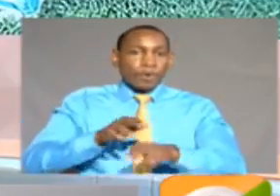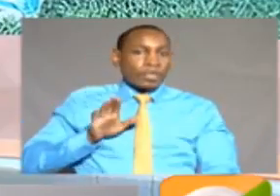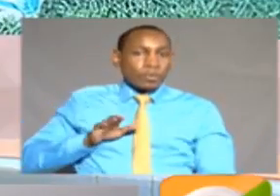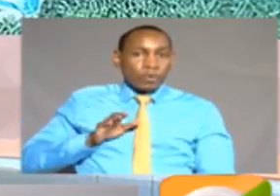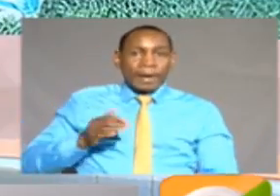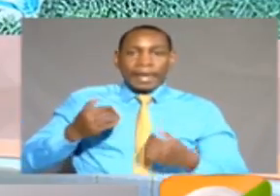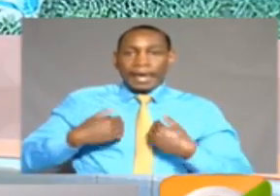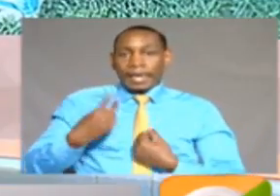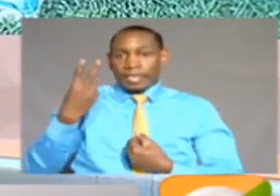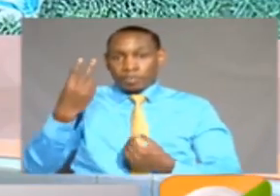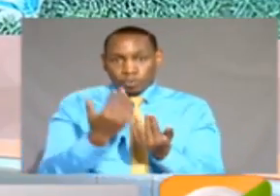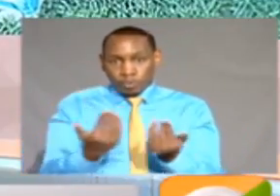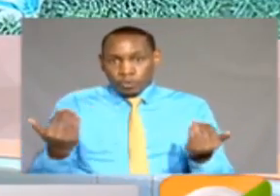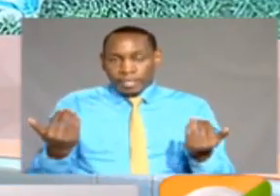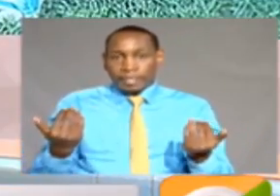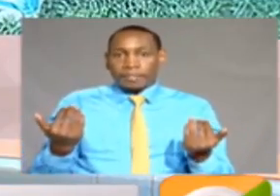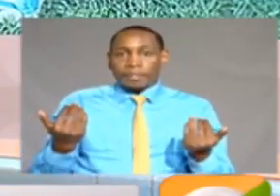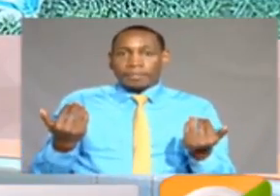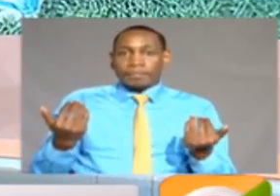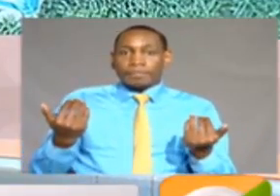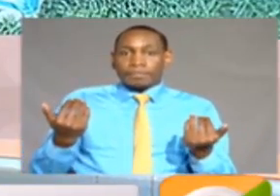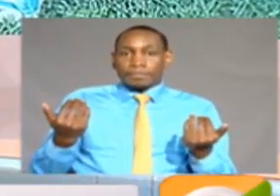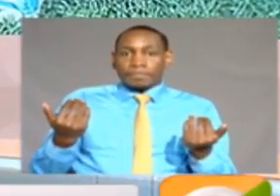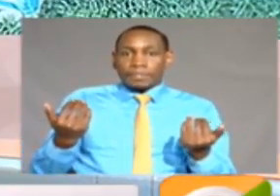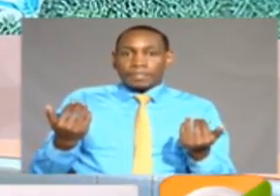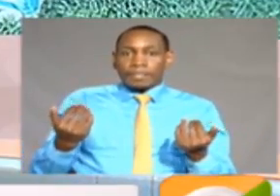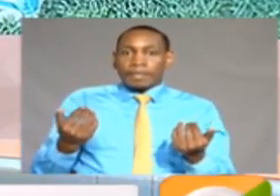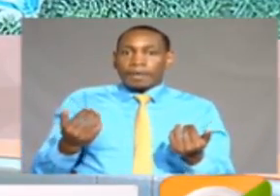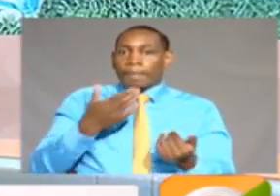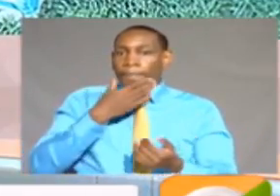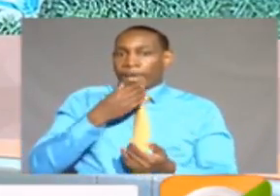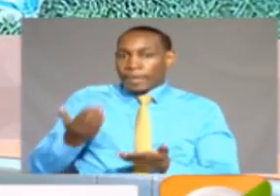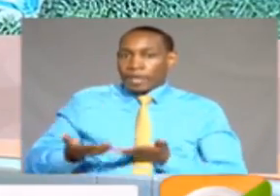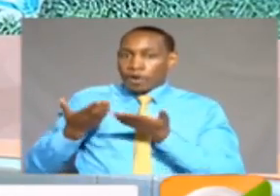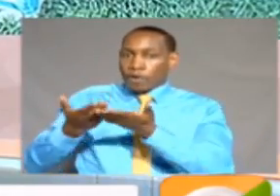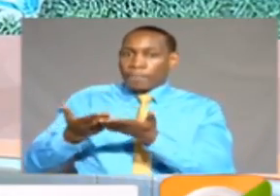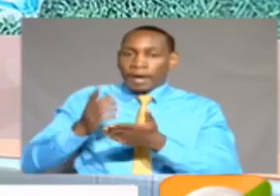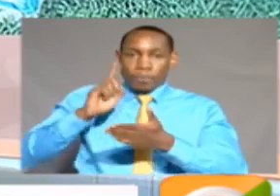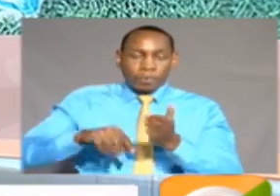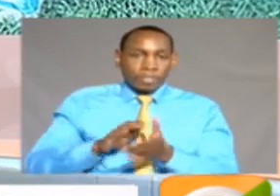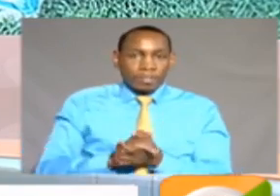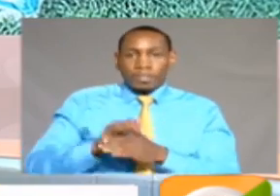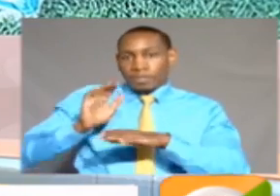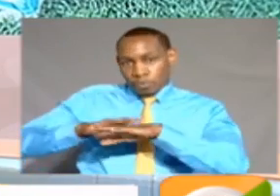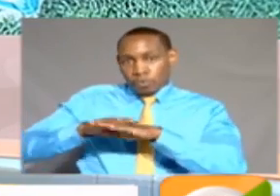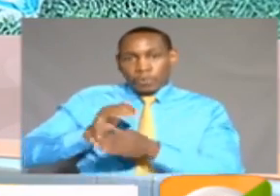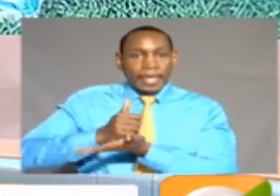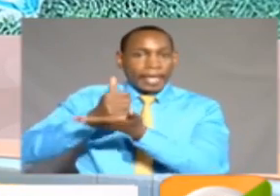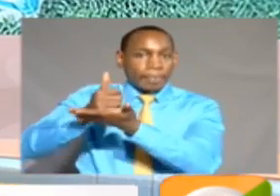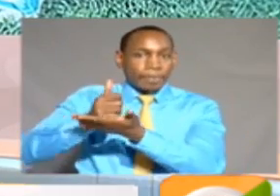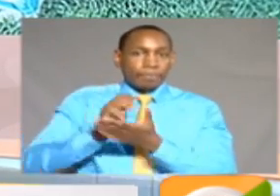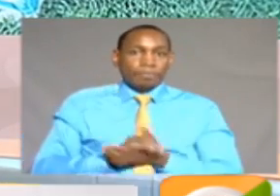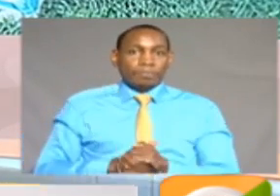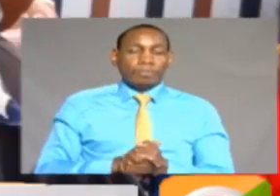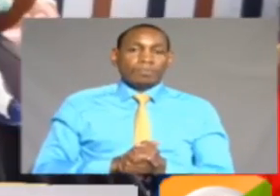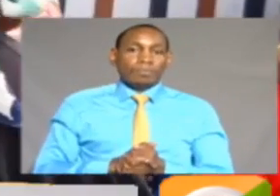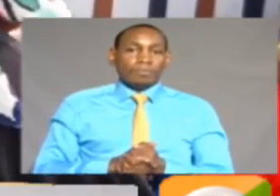was carrying two children on her lap, and the offer seemed like one from a good Samaritan.